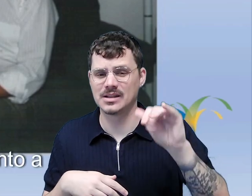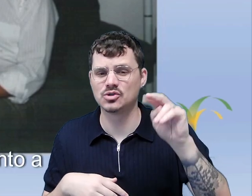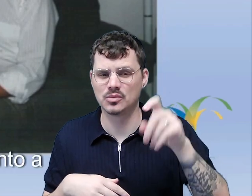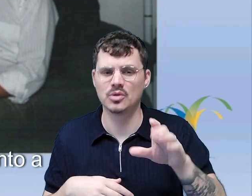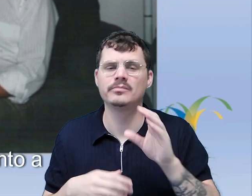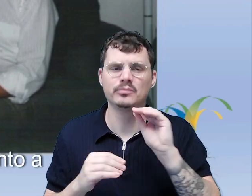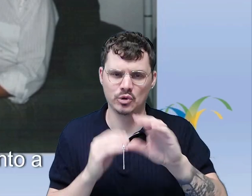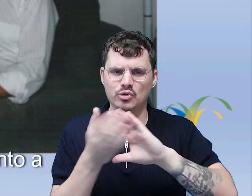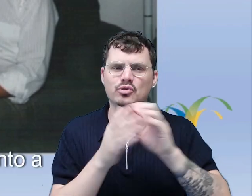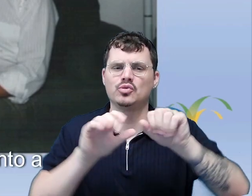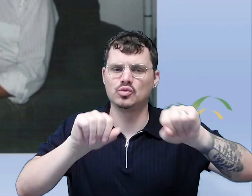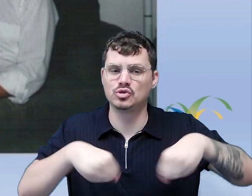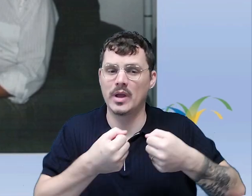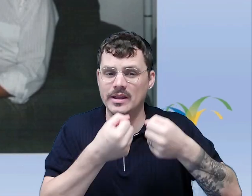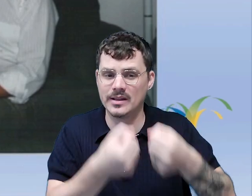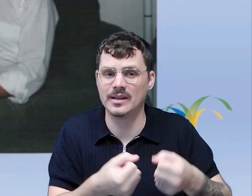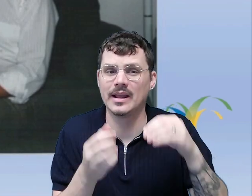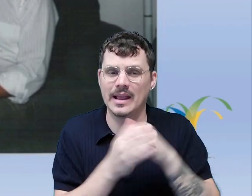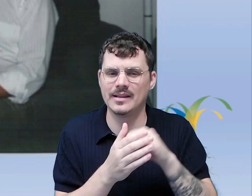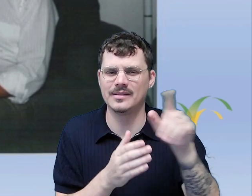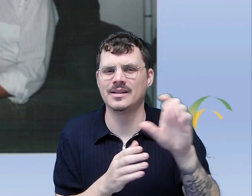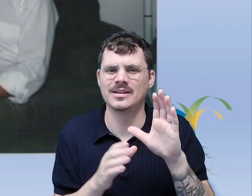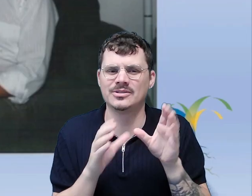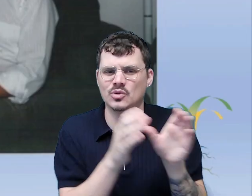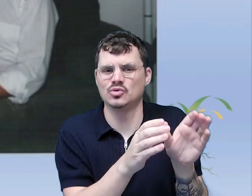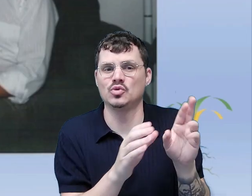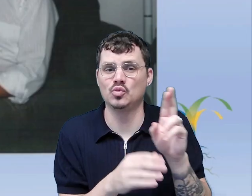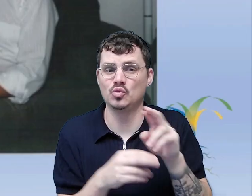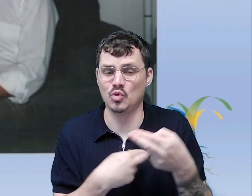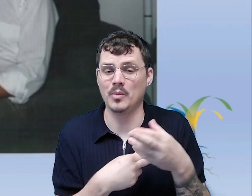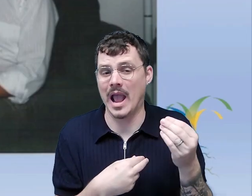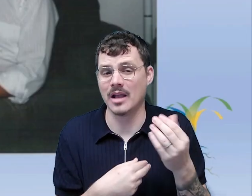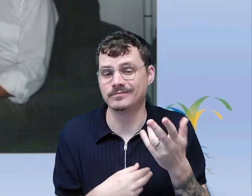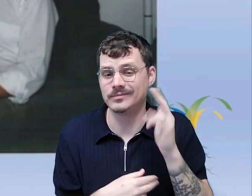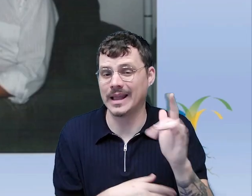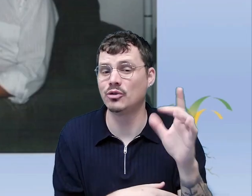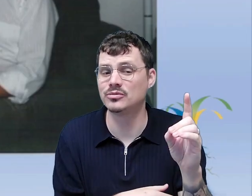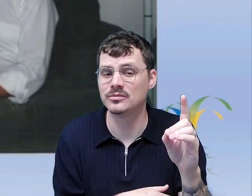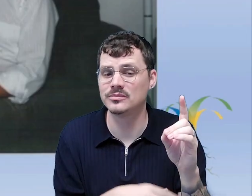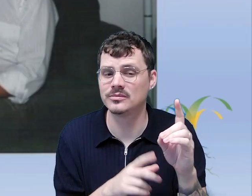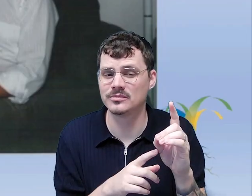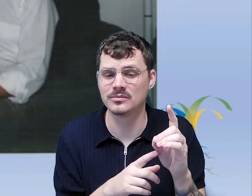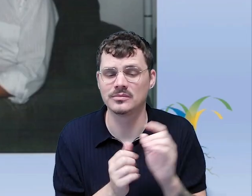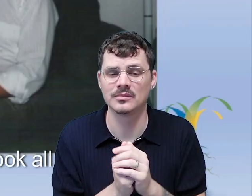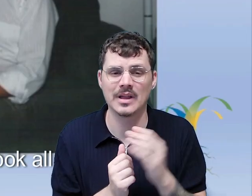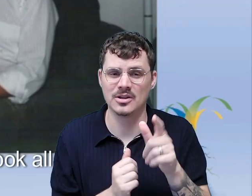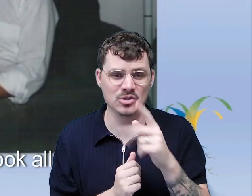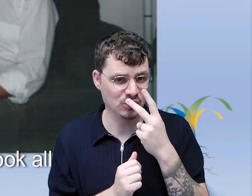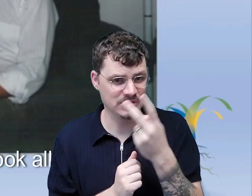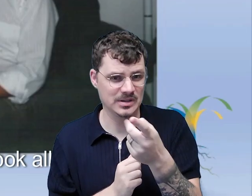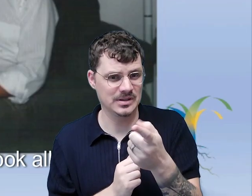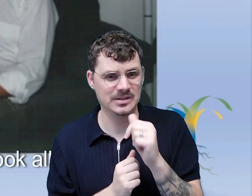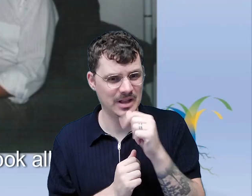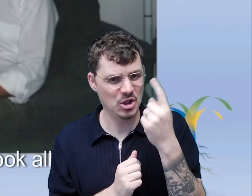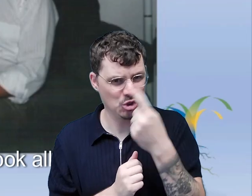DeLange syndrome was put into a restraint in a seclusion room and was killed. And as you